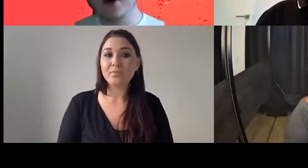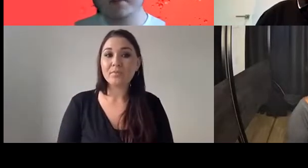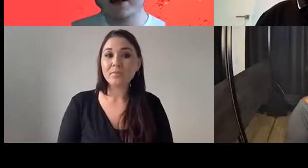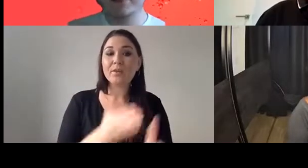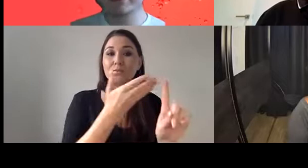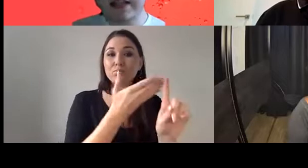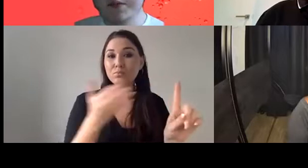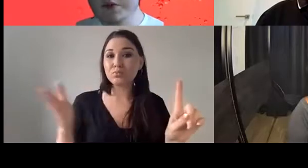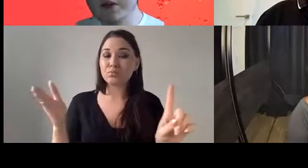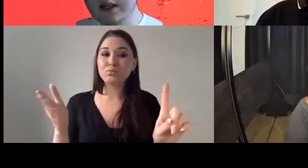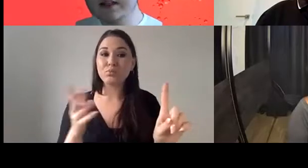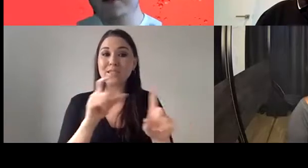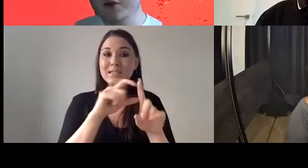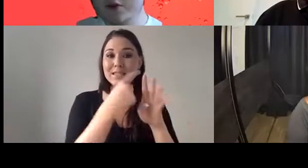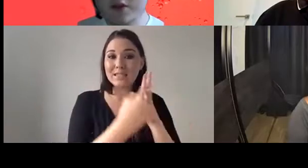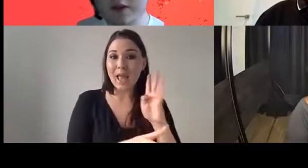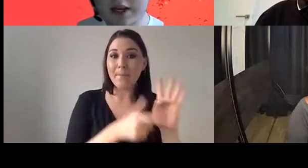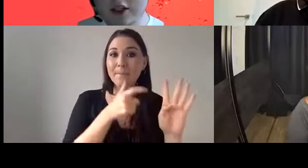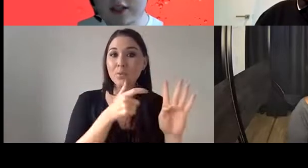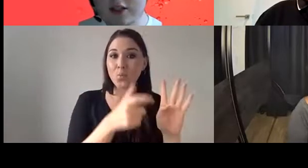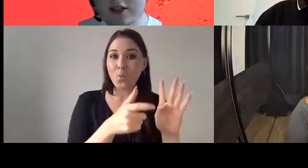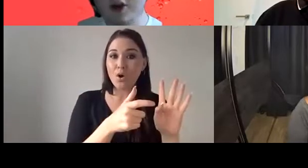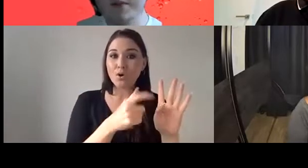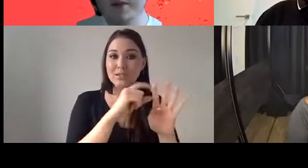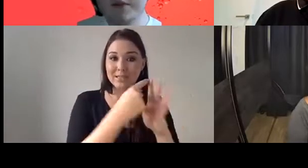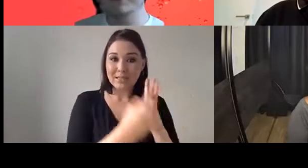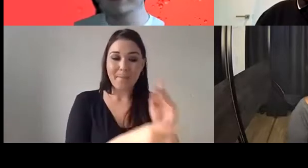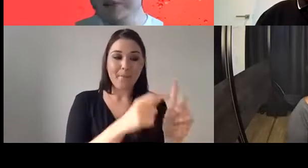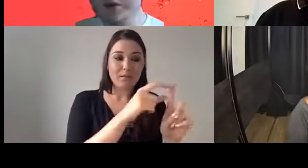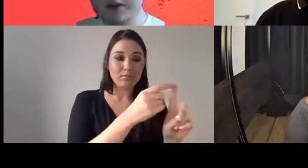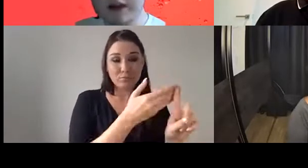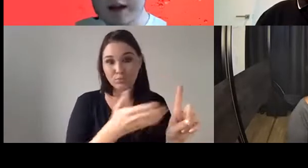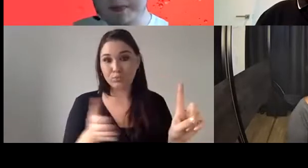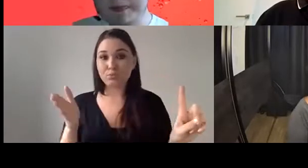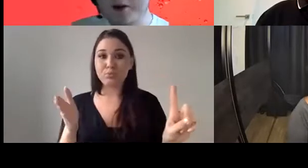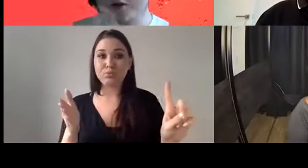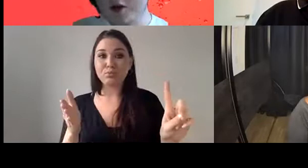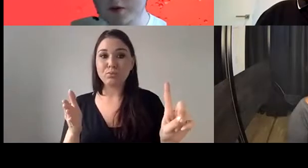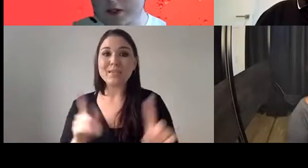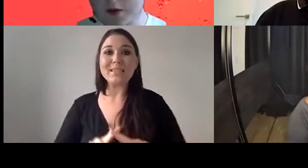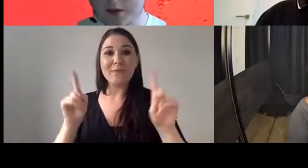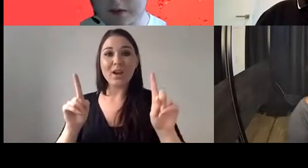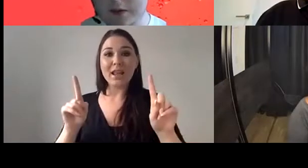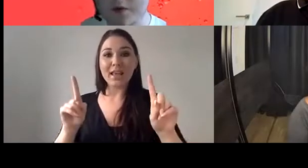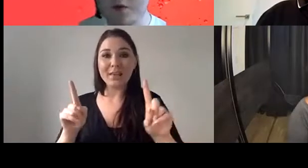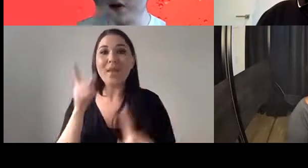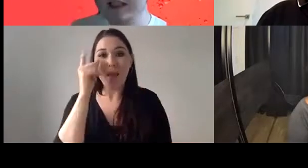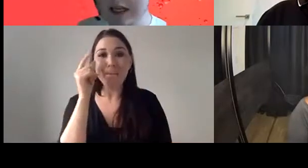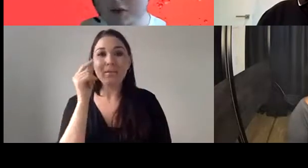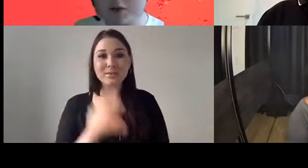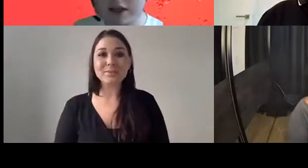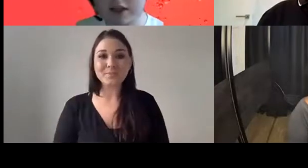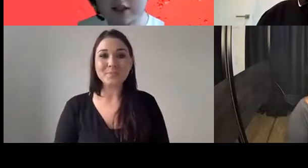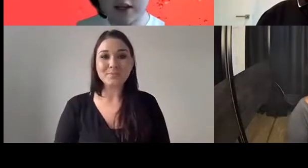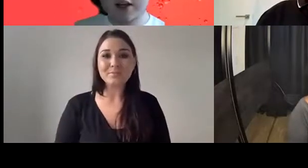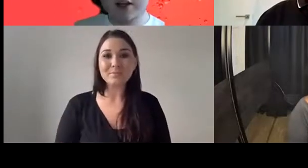the term disabled, and it's something that was new to me actually, is the term differently abled. And I know Toby and I spoke about this before, but wanted to get